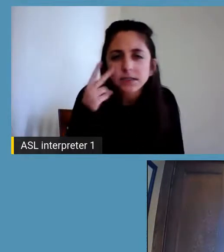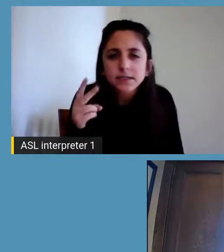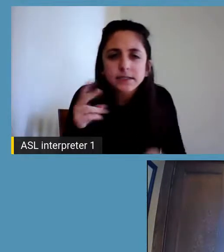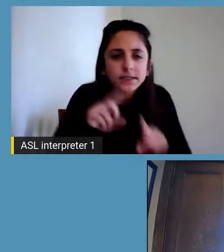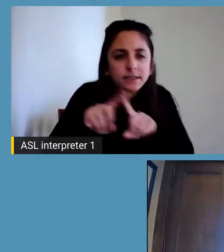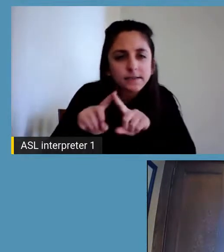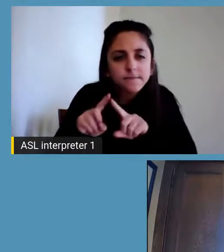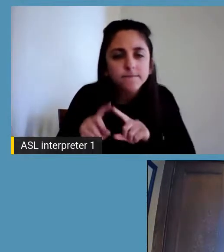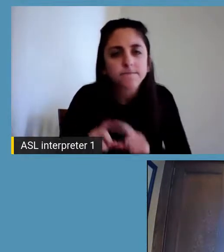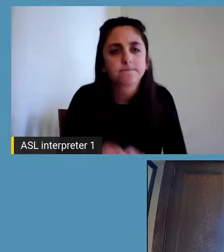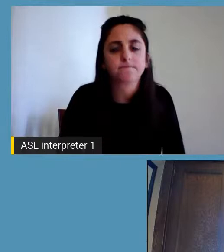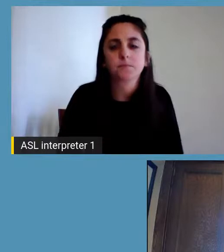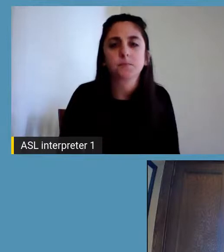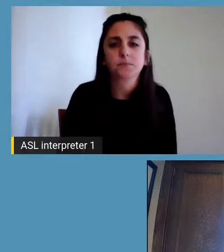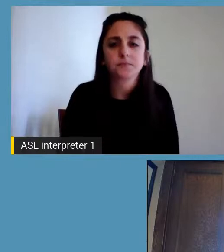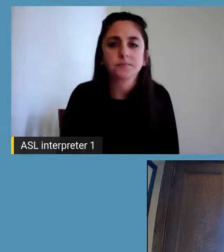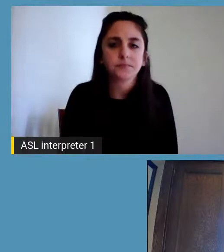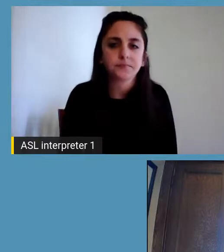like that.